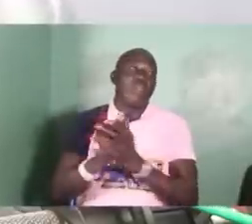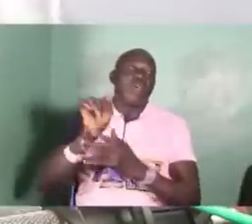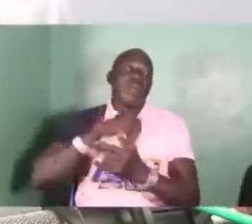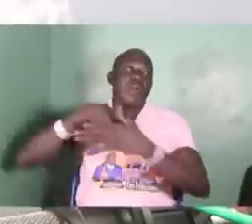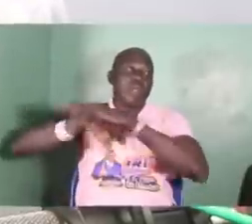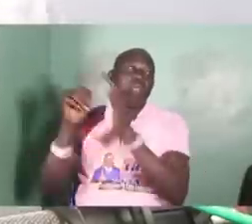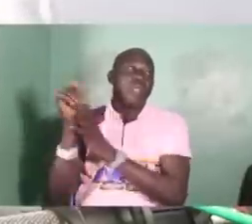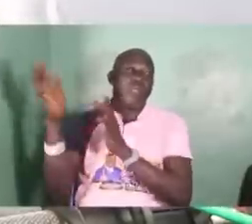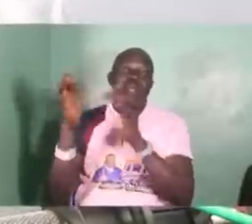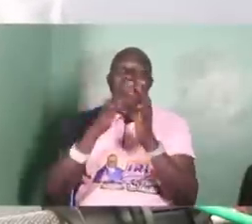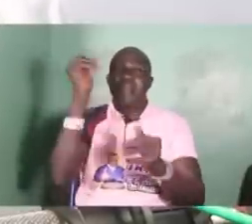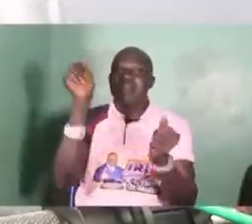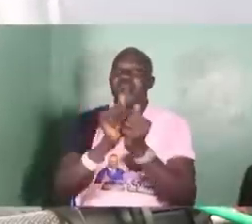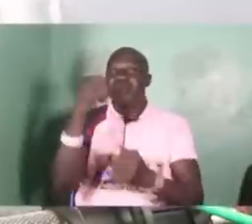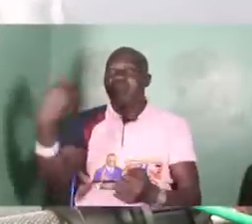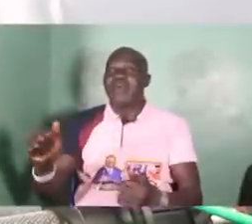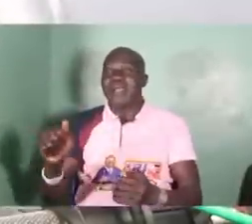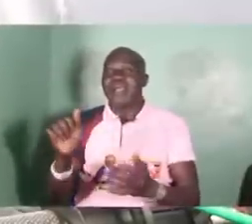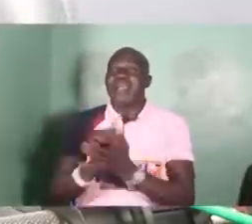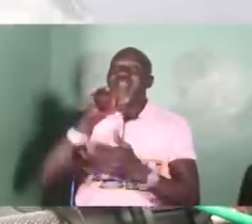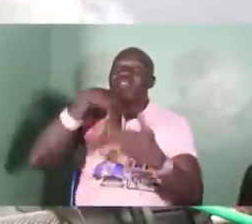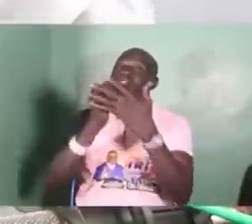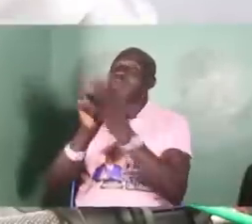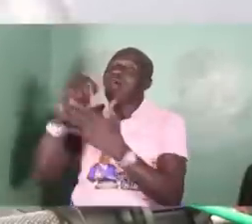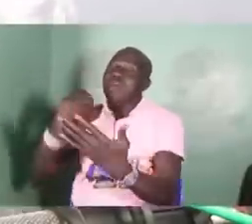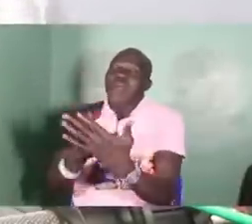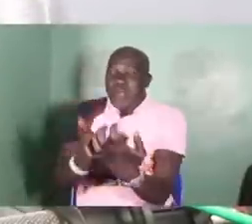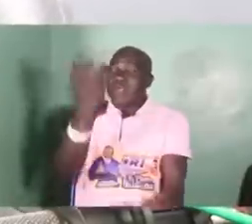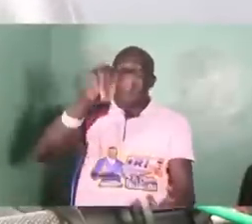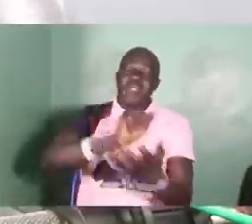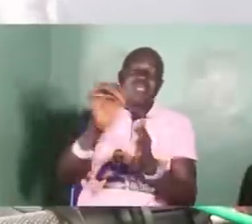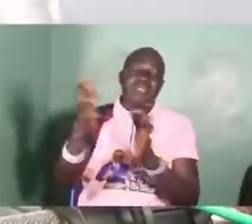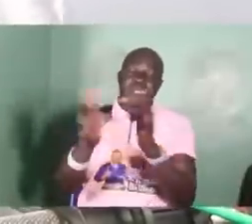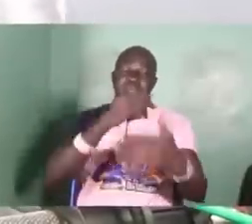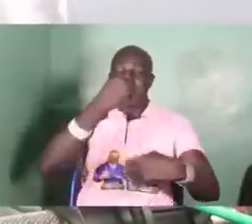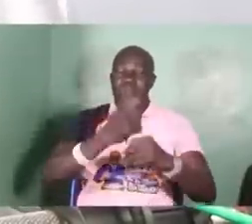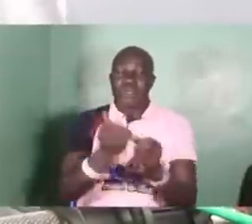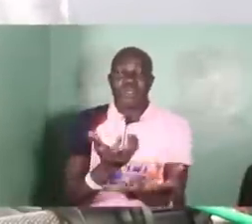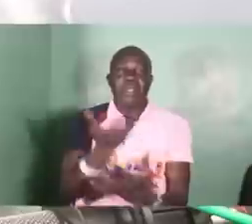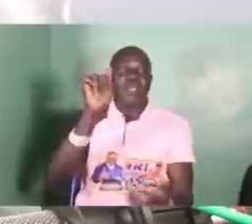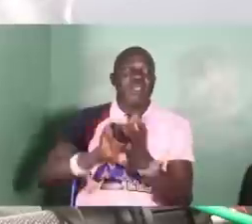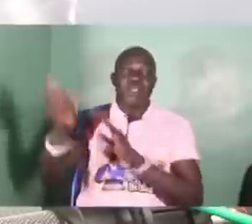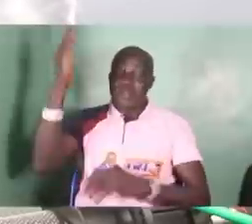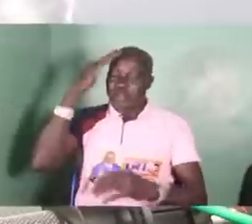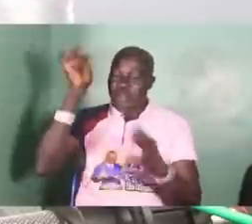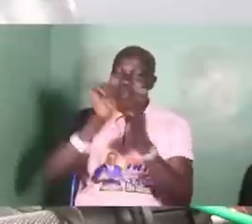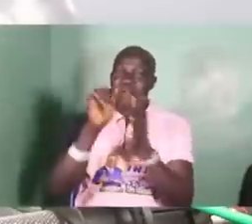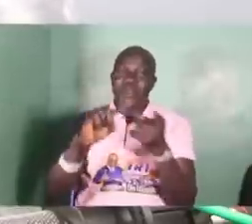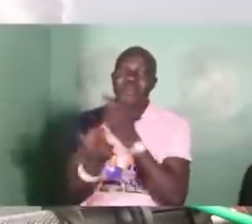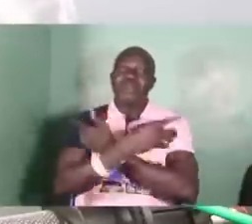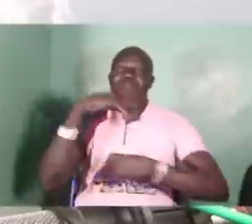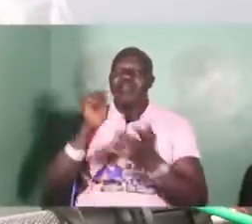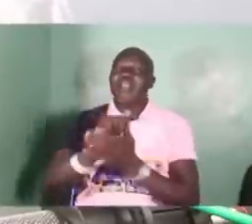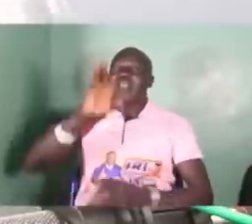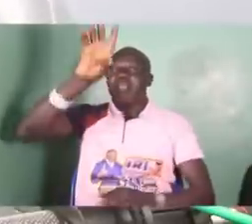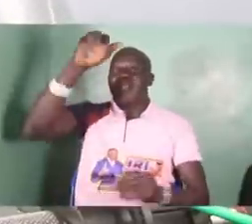that made promise and fulfills, oh, we batim balaine, the Savior, Aruku Ojo, Ancient of Days, Adabama Paro, the one that never changes, Eli Banuga Rafa, in the name